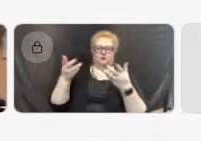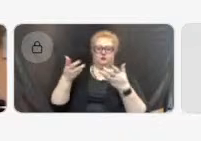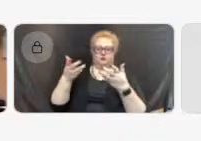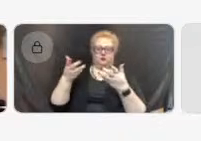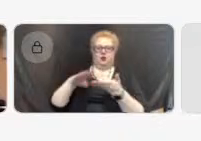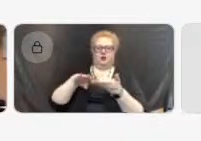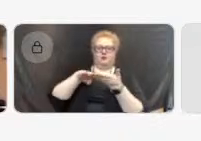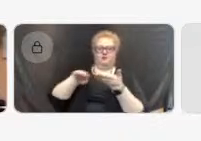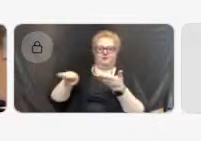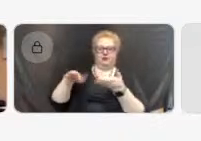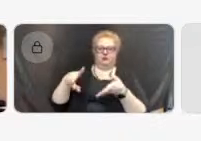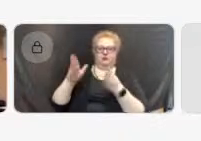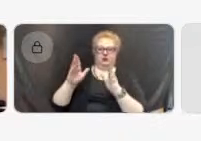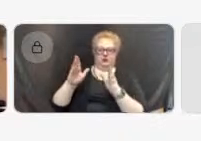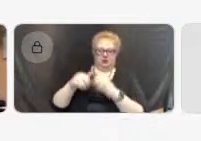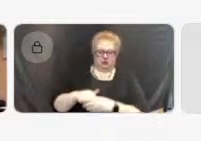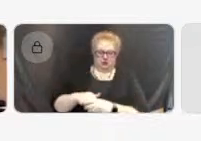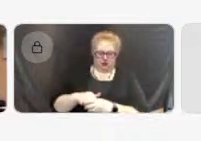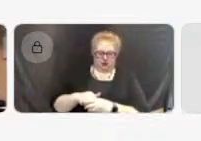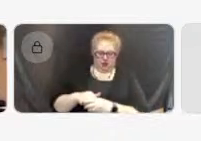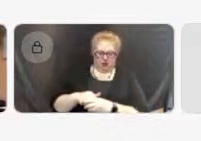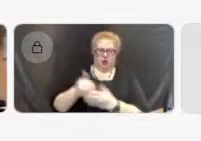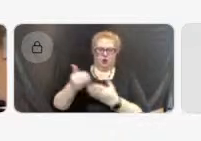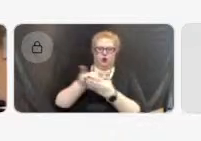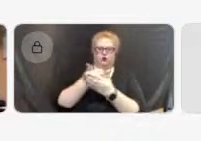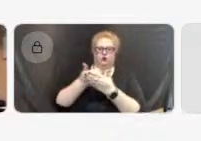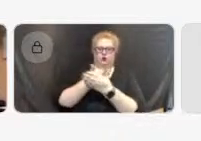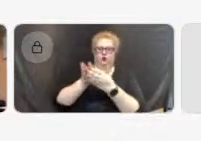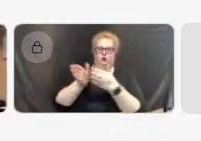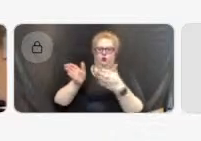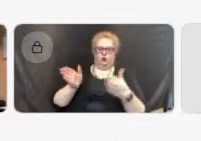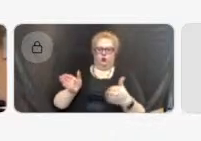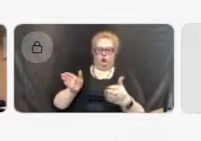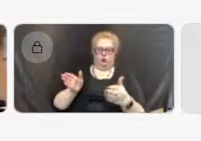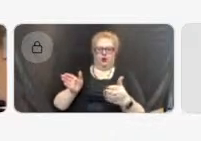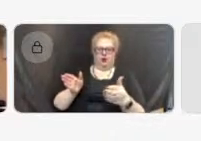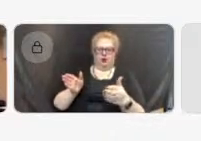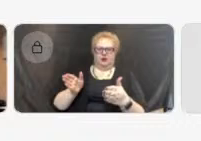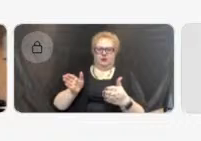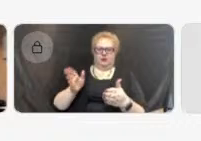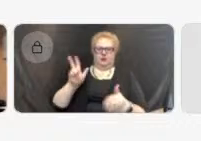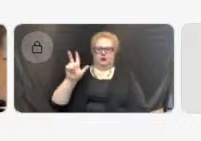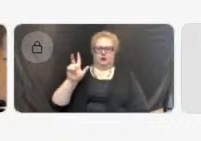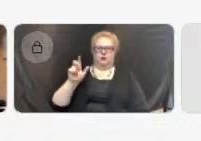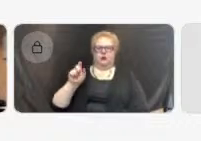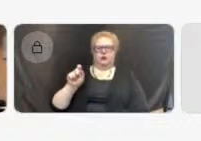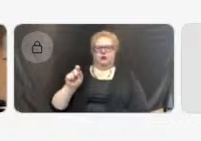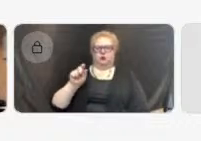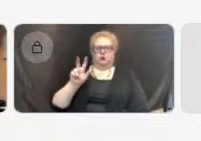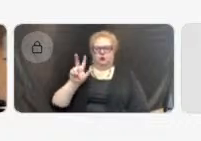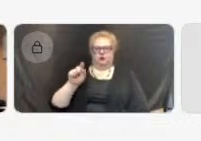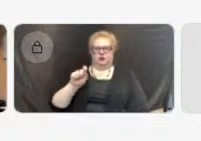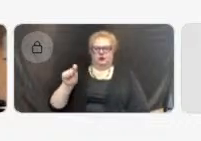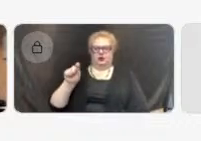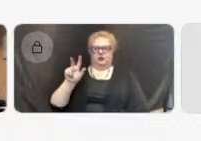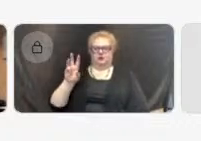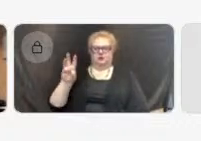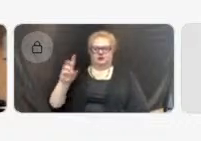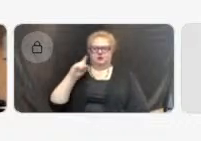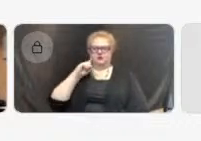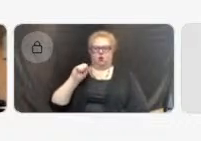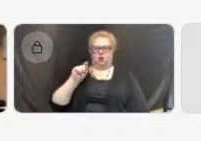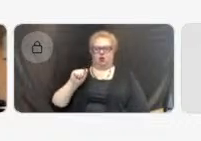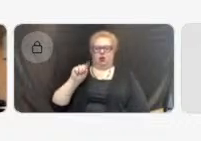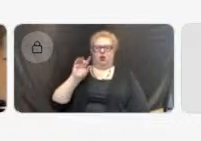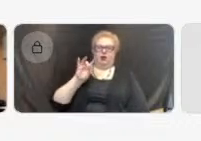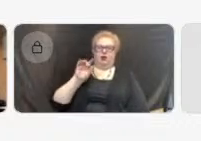Variance to allow reduced lot width per section 36-256 for lots 8A, 8B, and